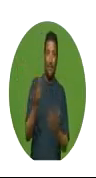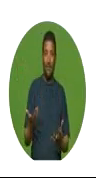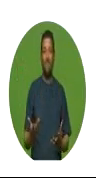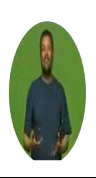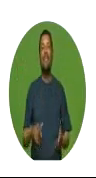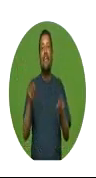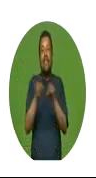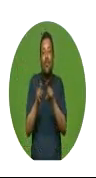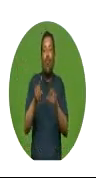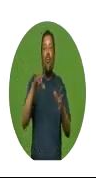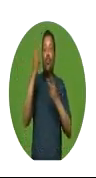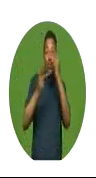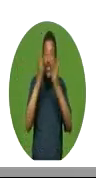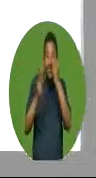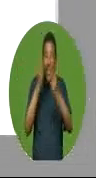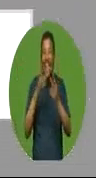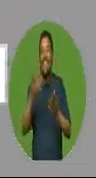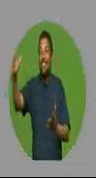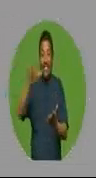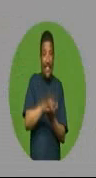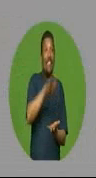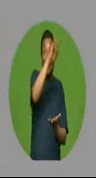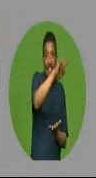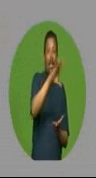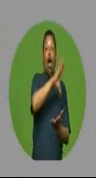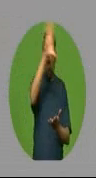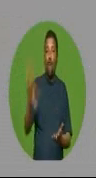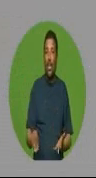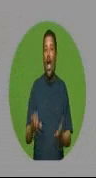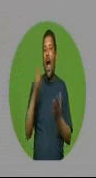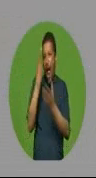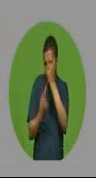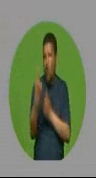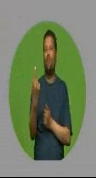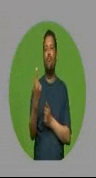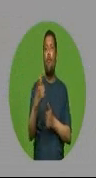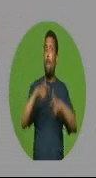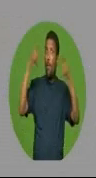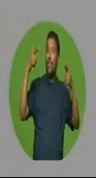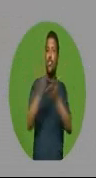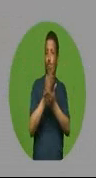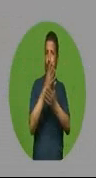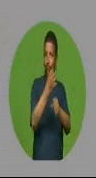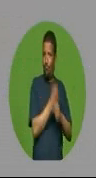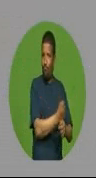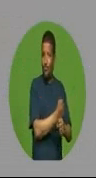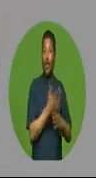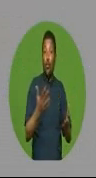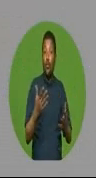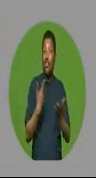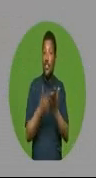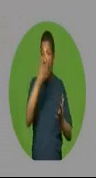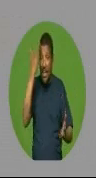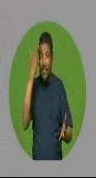In terms of tourism in transit, Africa alone takes the biggest share, which in this